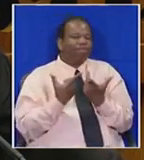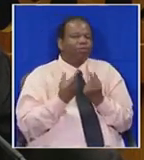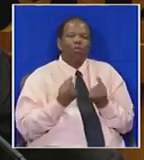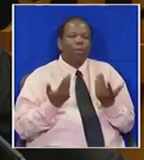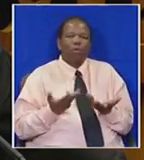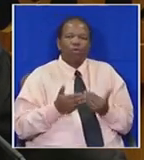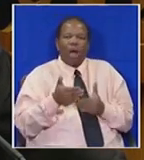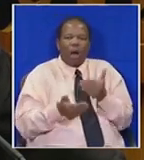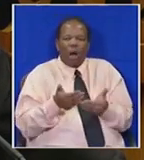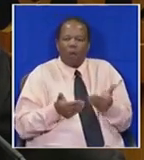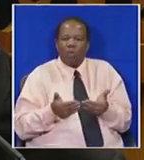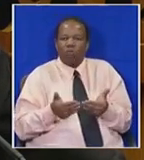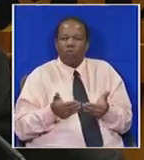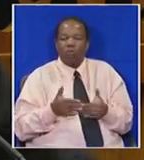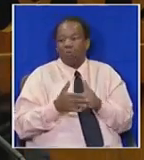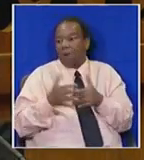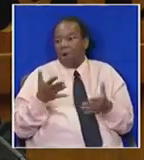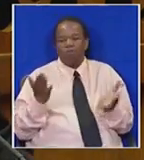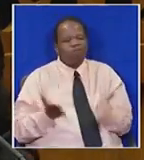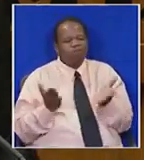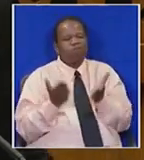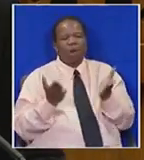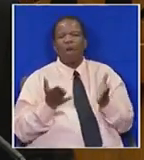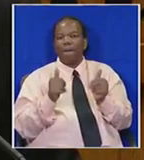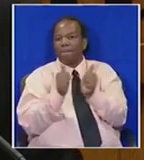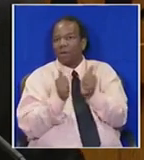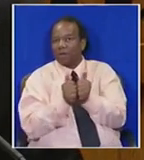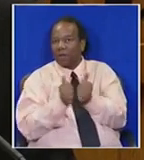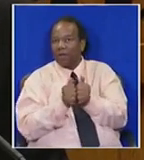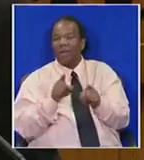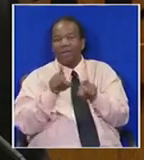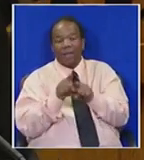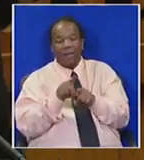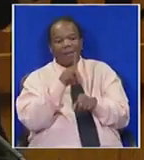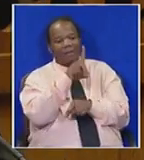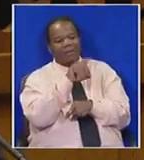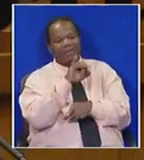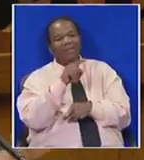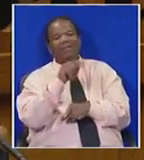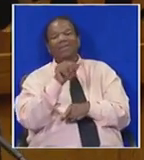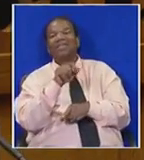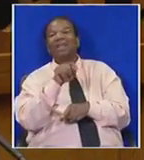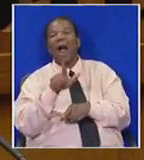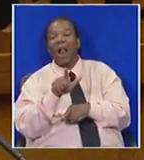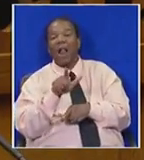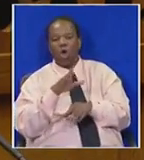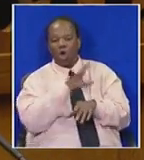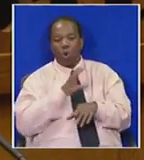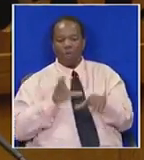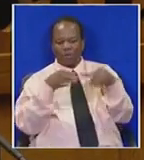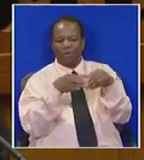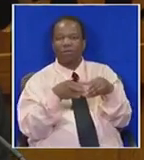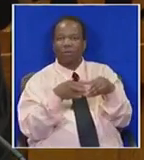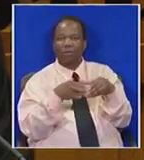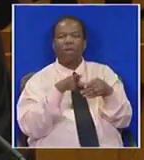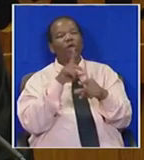and promote the wider partnership we need in society, we will work with the Digital Industrial Revolution Commission. And through the Office of the